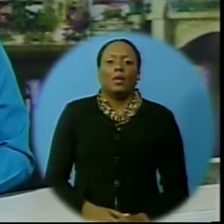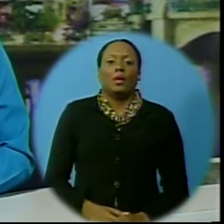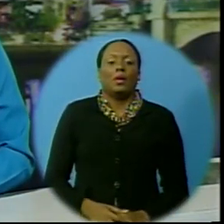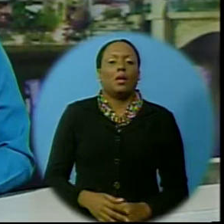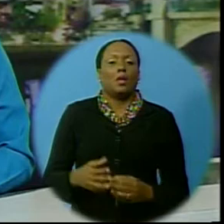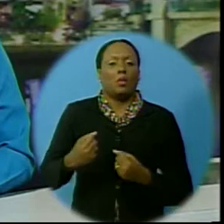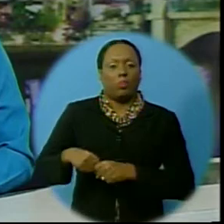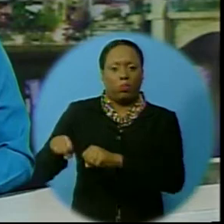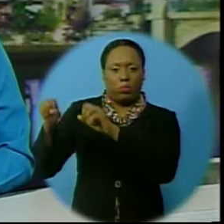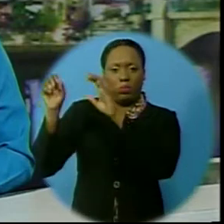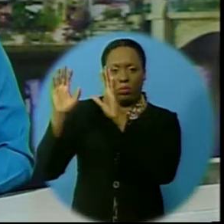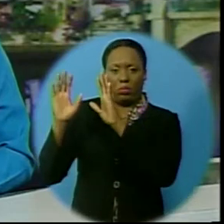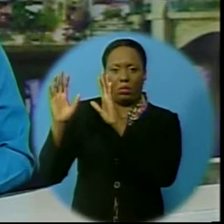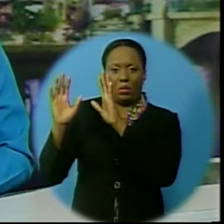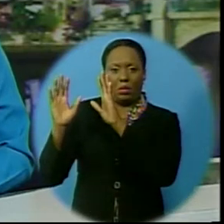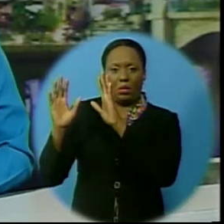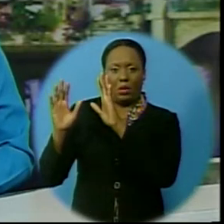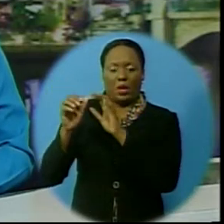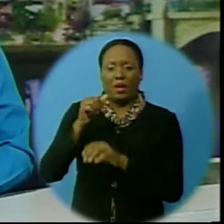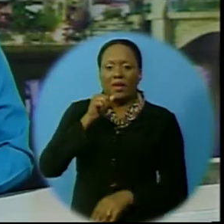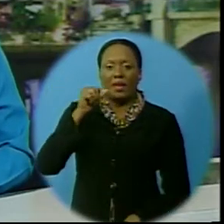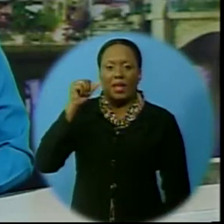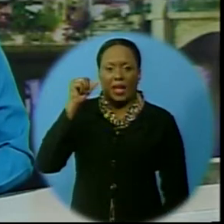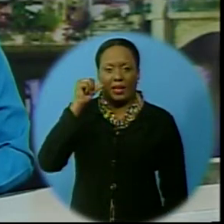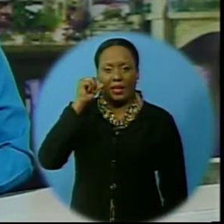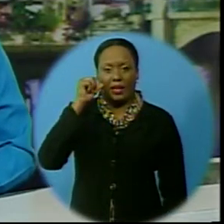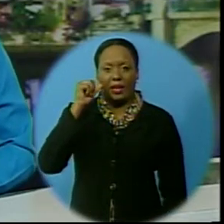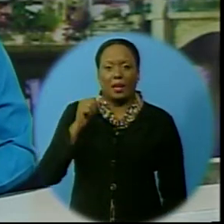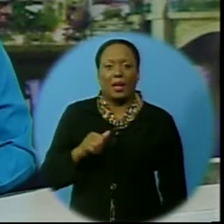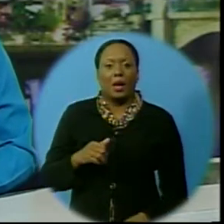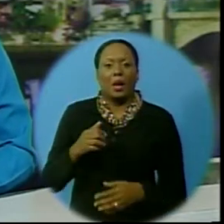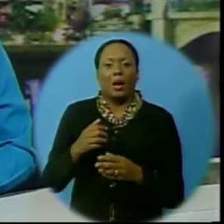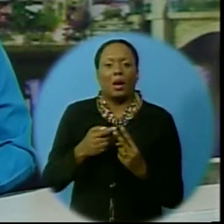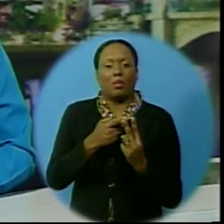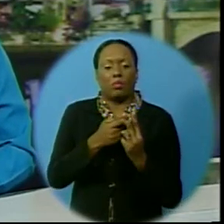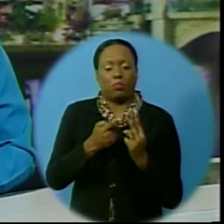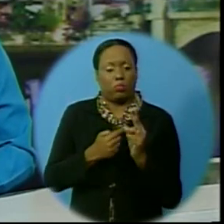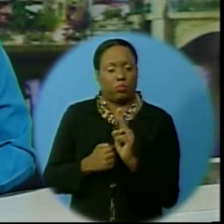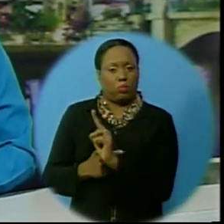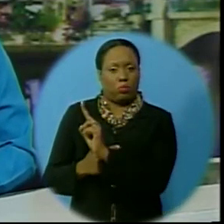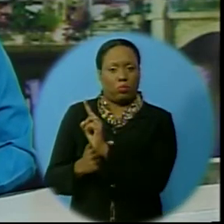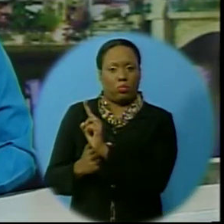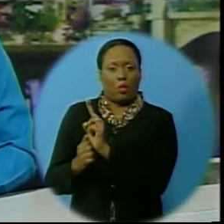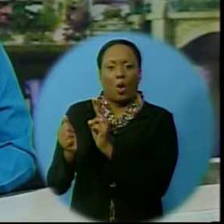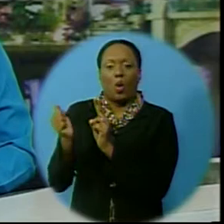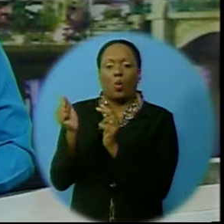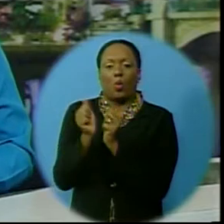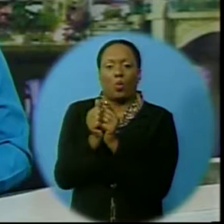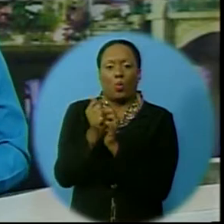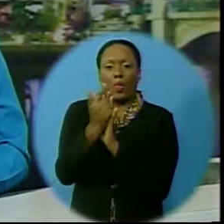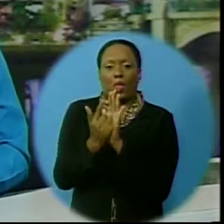18-year-old Rashane Anil Blenman of Fitz Village, St. James, turned themselves into